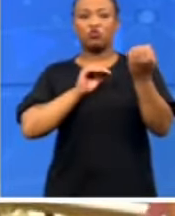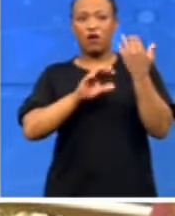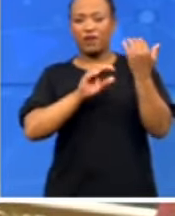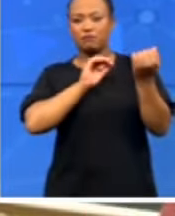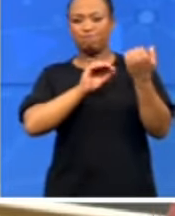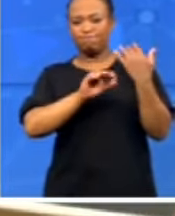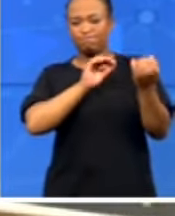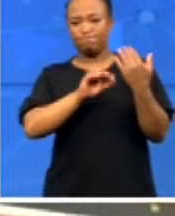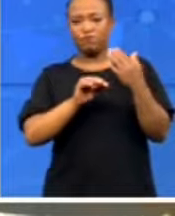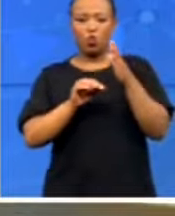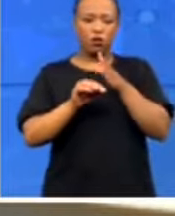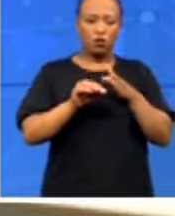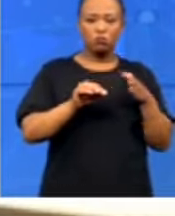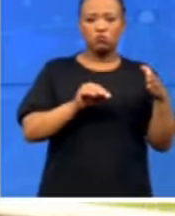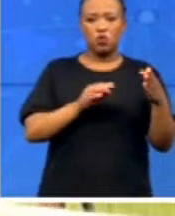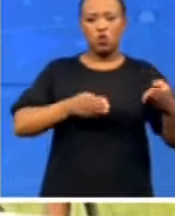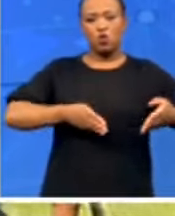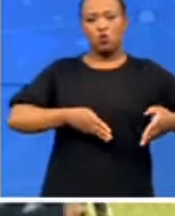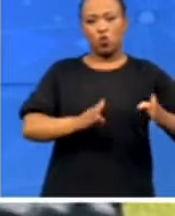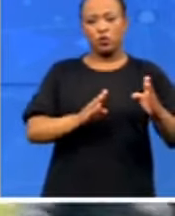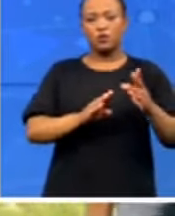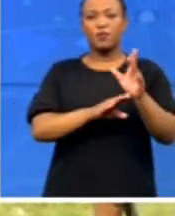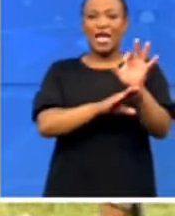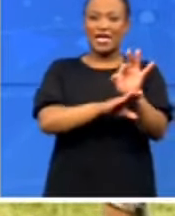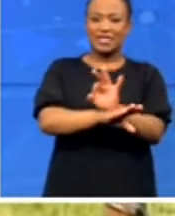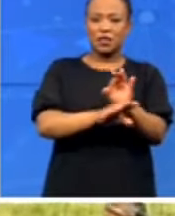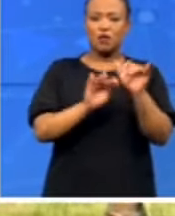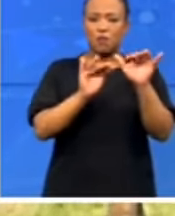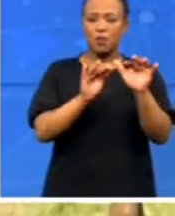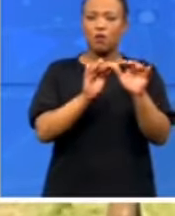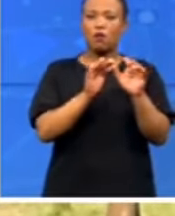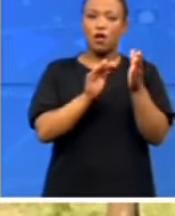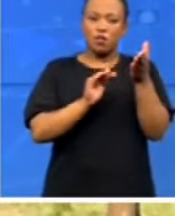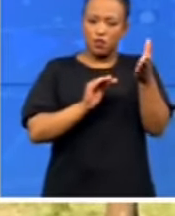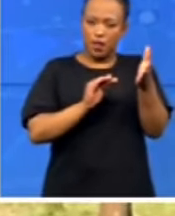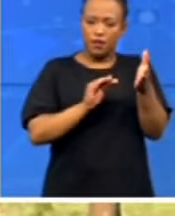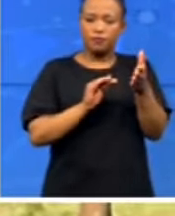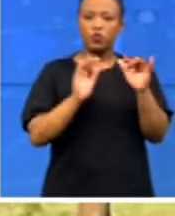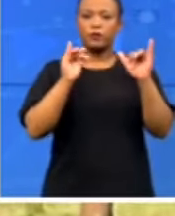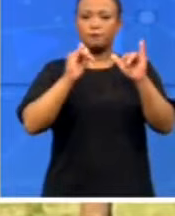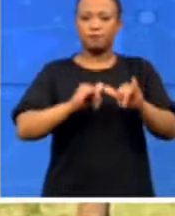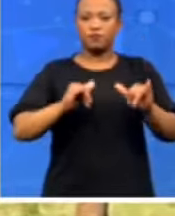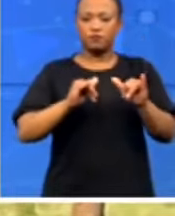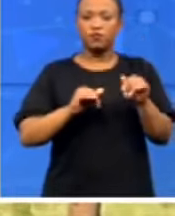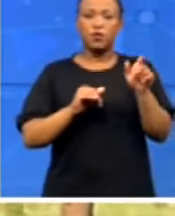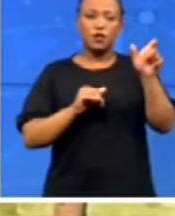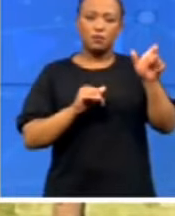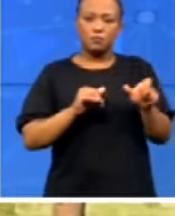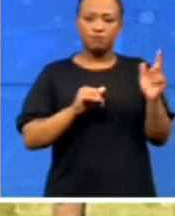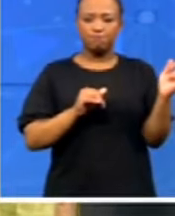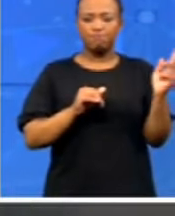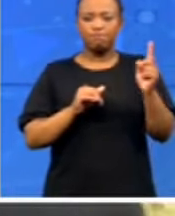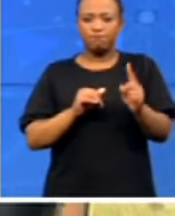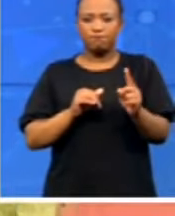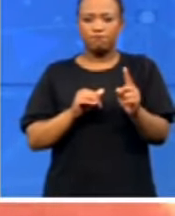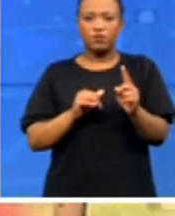Those engineers are already there now, and we are just awaiting an excavator that we expect it will be there no later than midday today